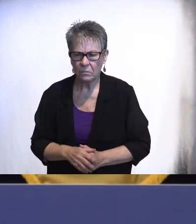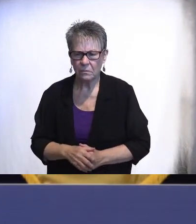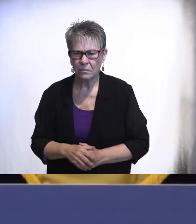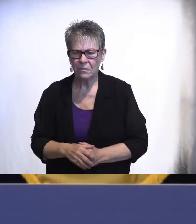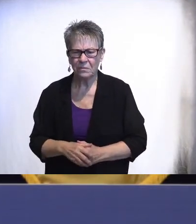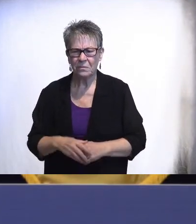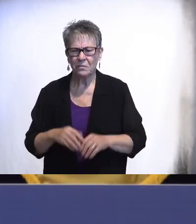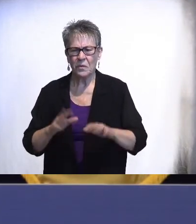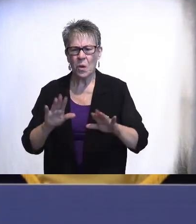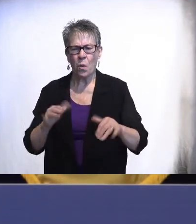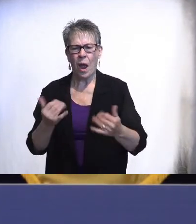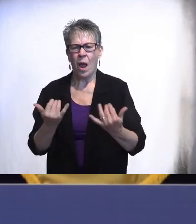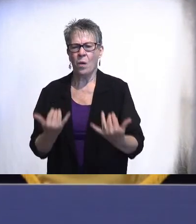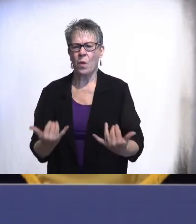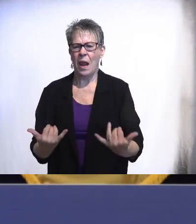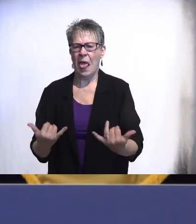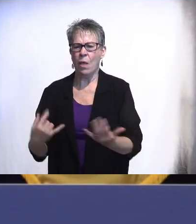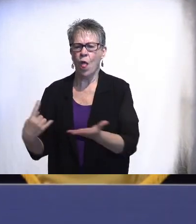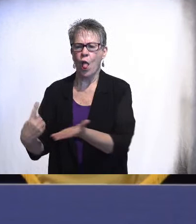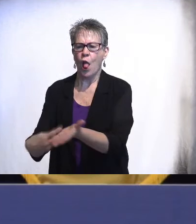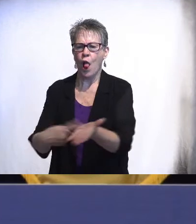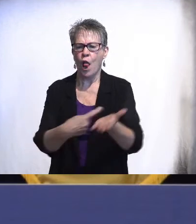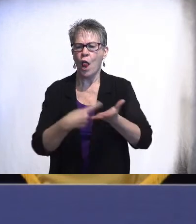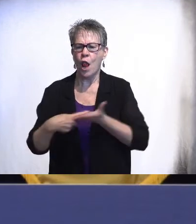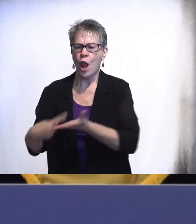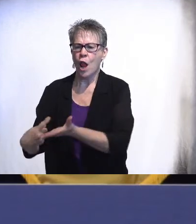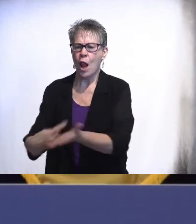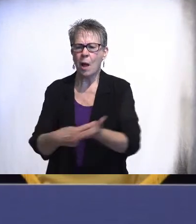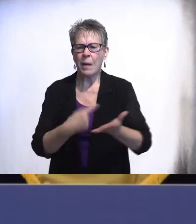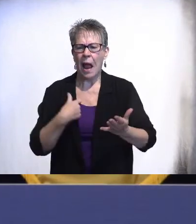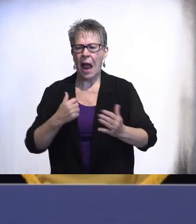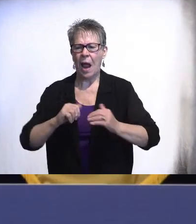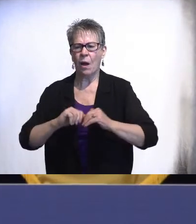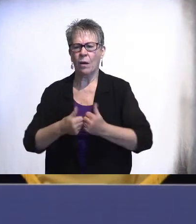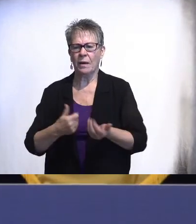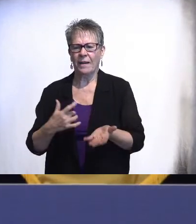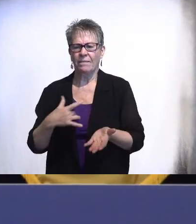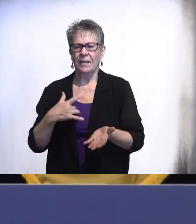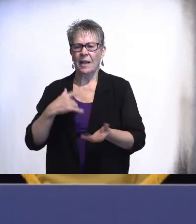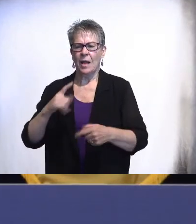our posture on charter schools. It takes my breath away. Sometimes